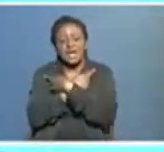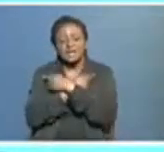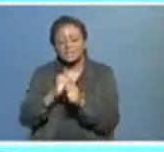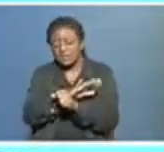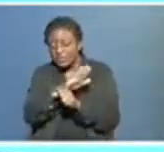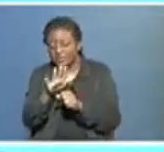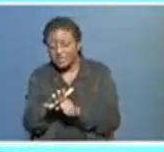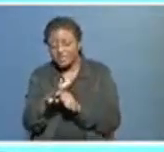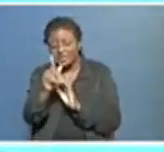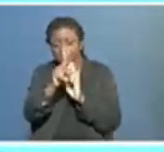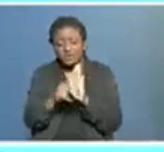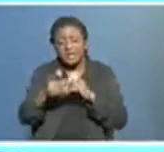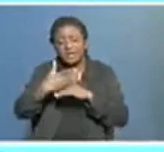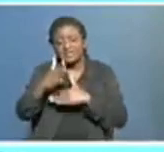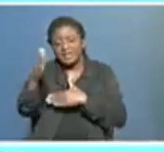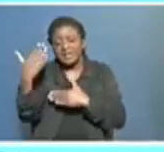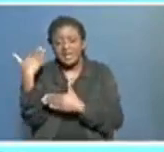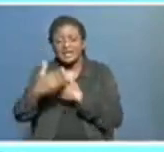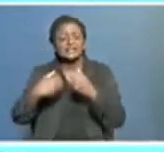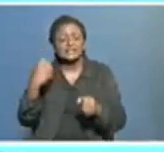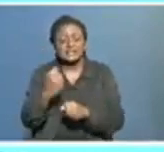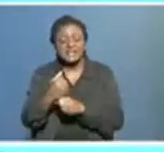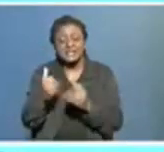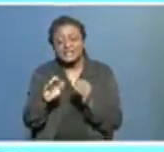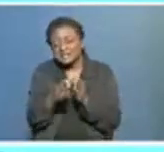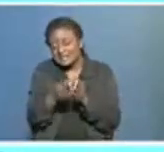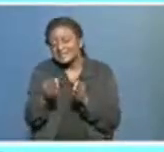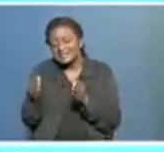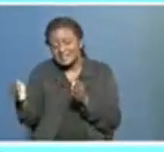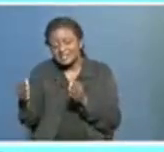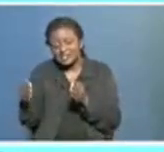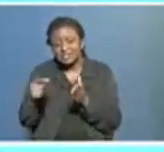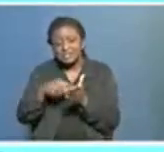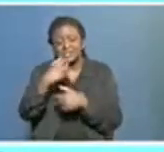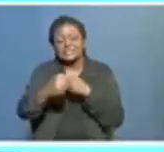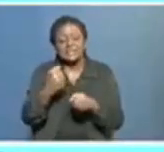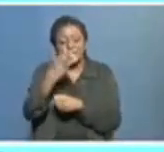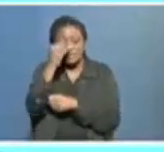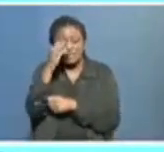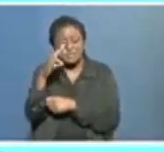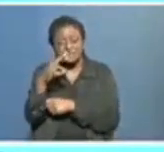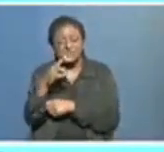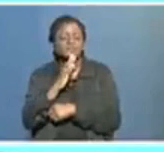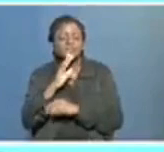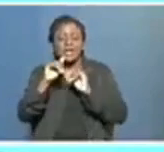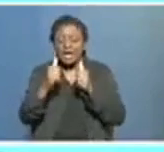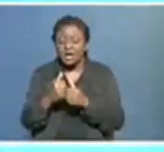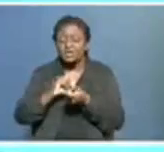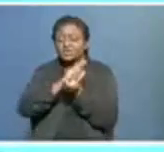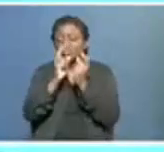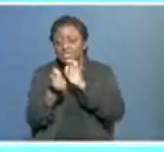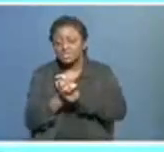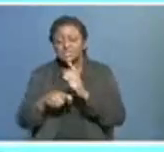following last year's extension. In this report, the tourism minister speaks to how such changes will impact cruise